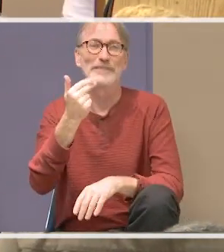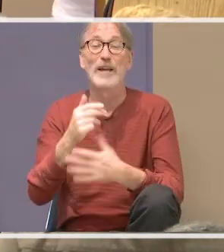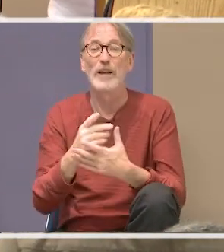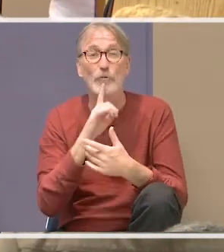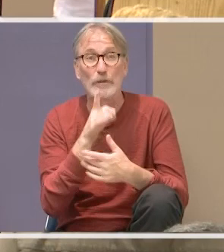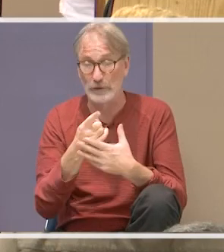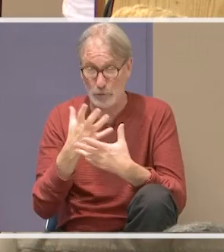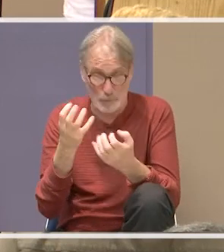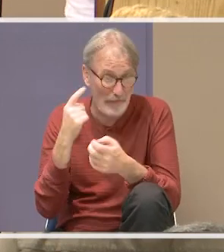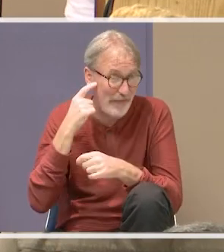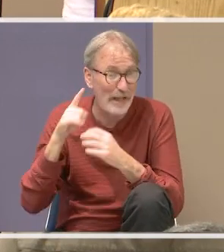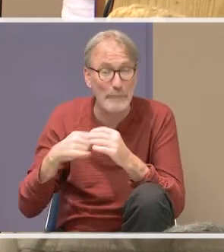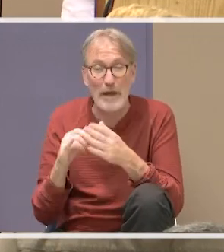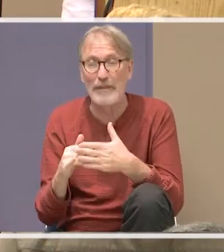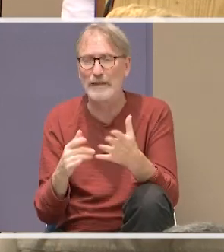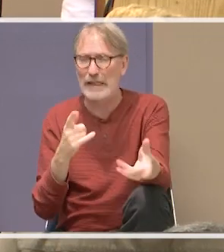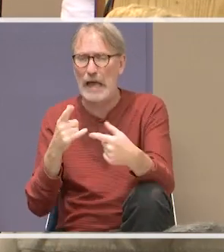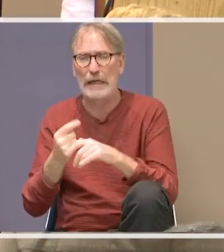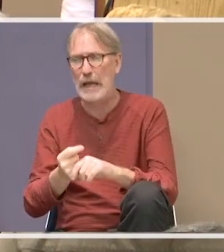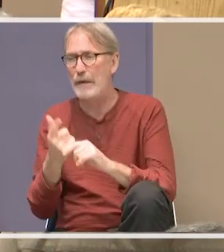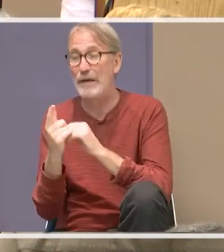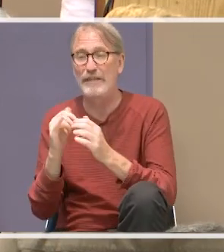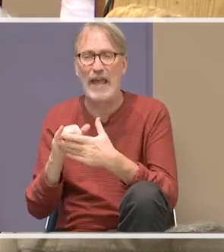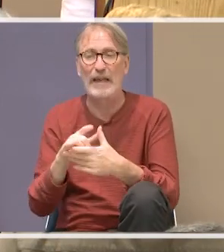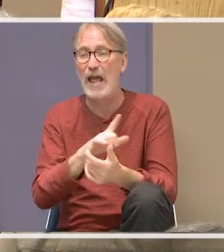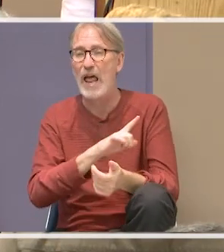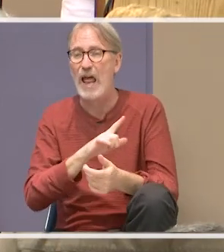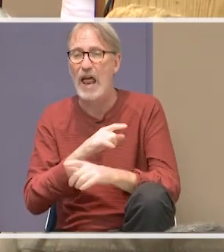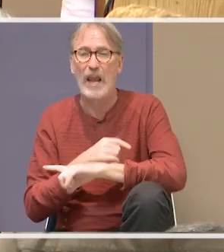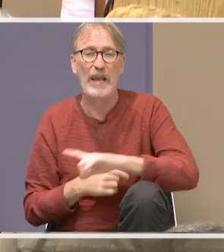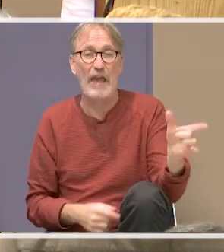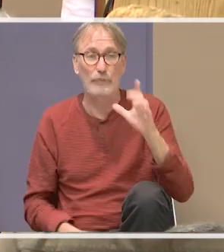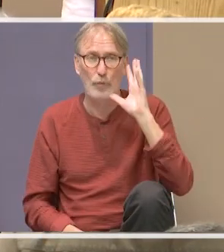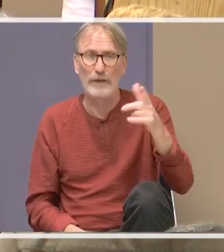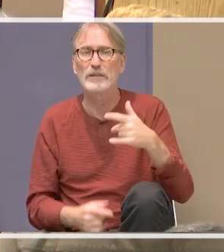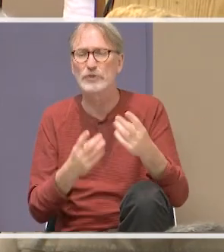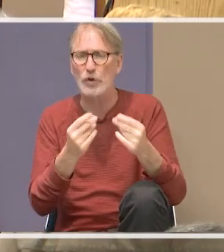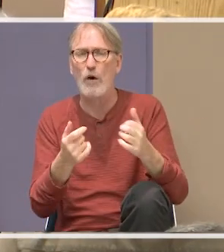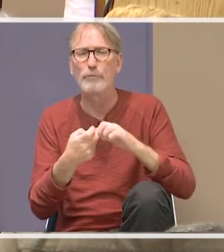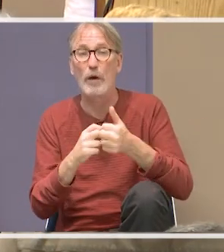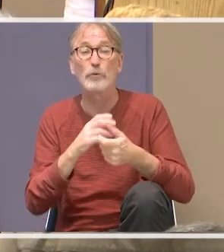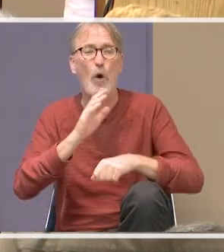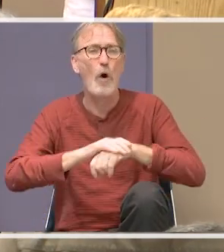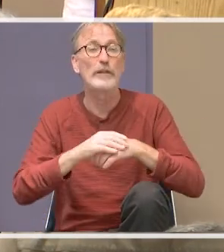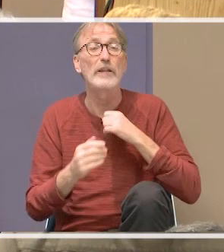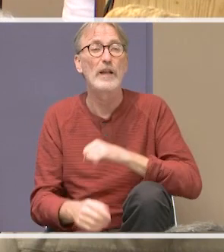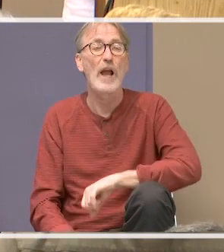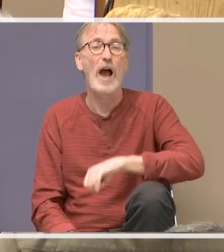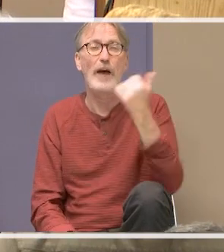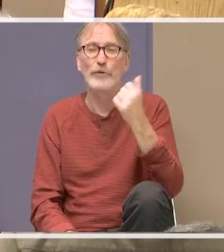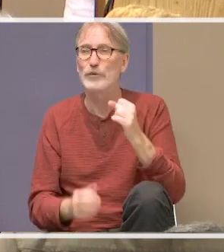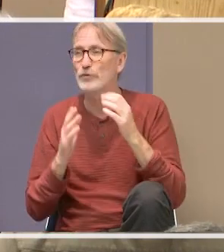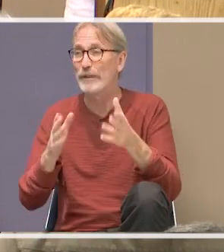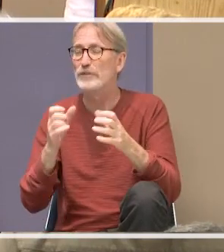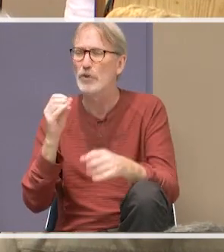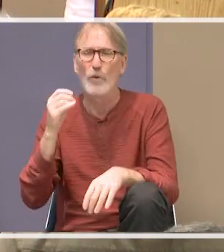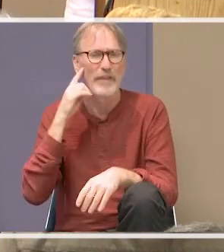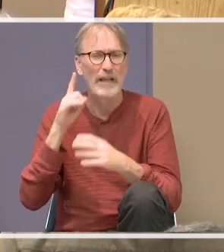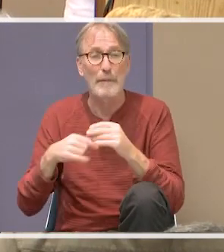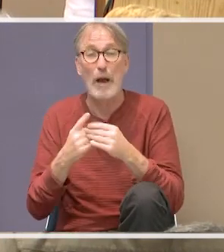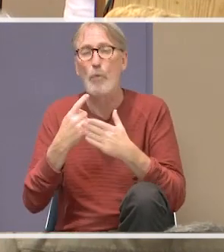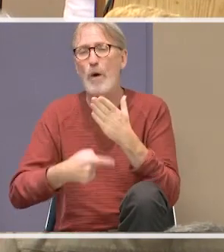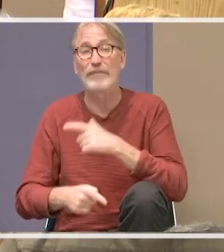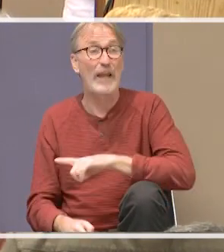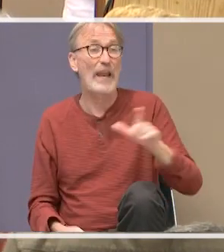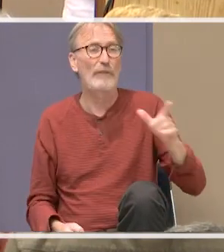No, you want to think about that. Eliminating that left turn is going to create other problems on the other streets. So you want to think about what that left might